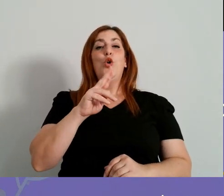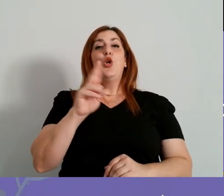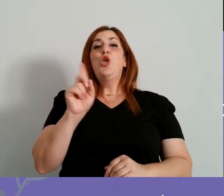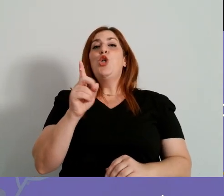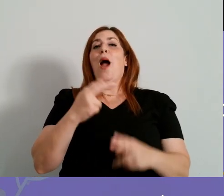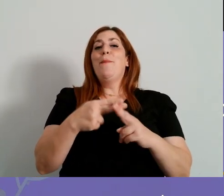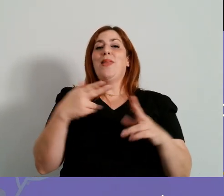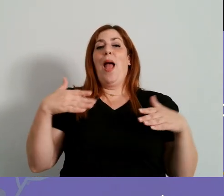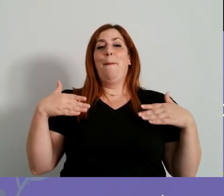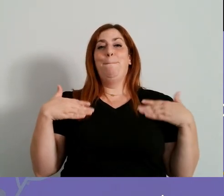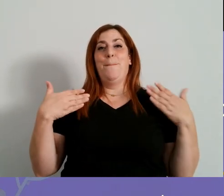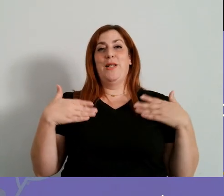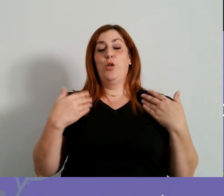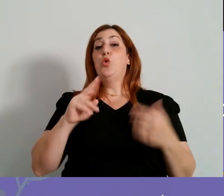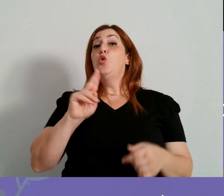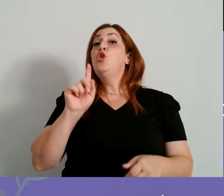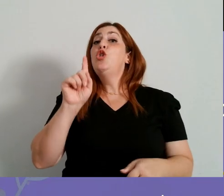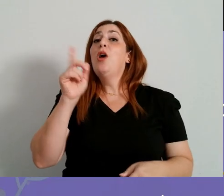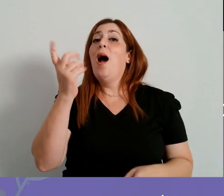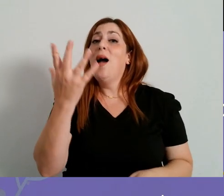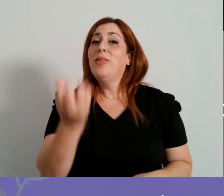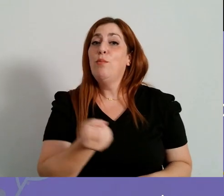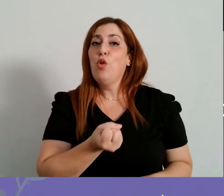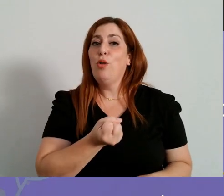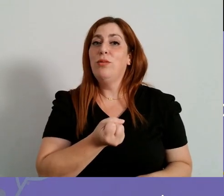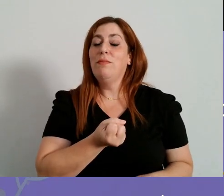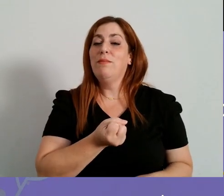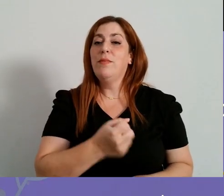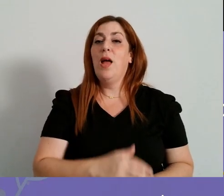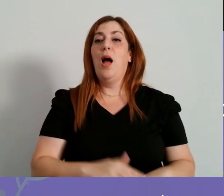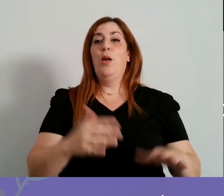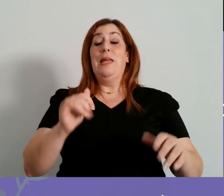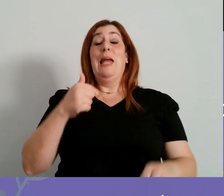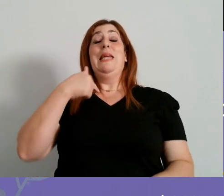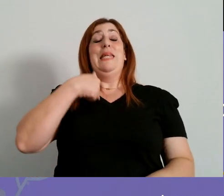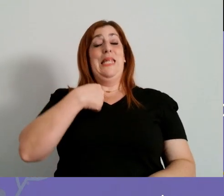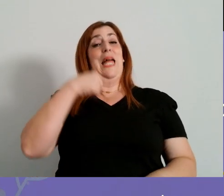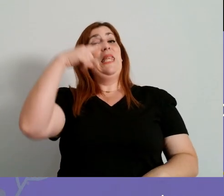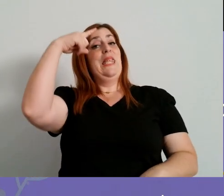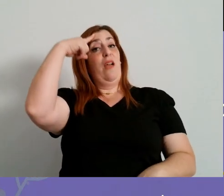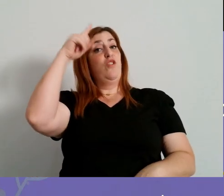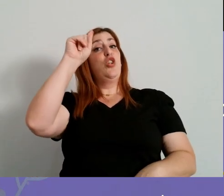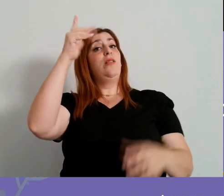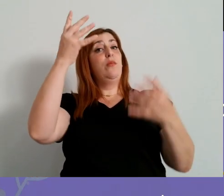then maybe take a step back for the time being, because if you know what you need, if you know your